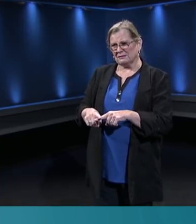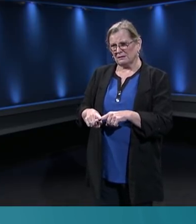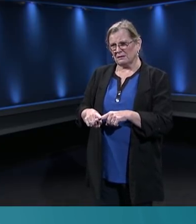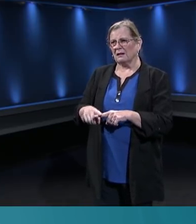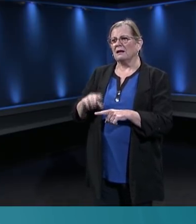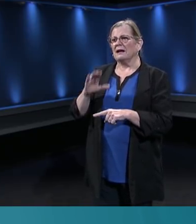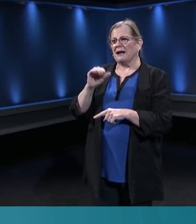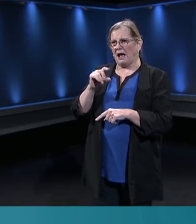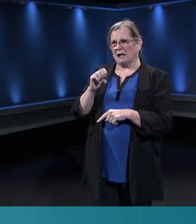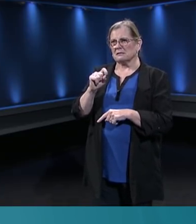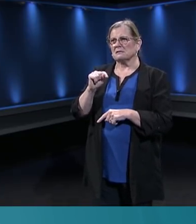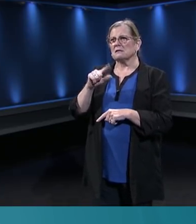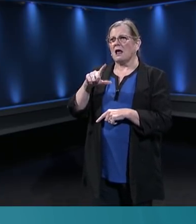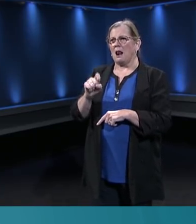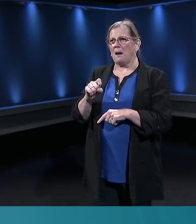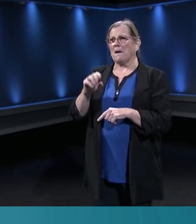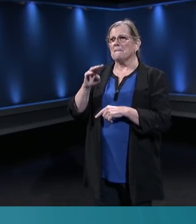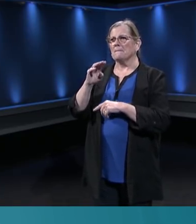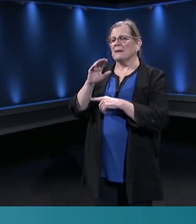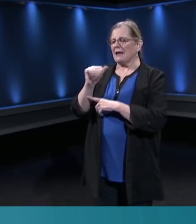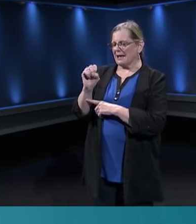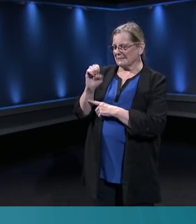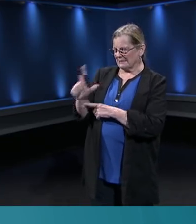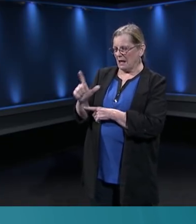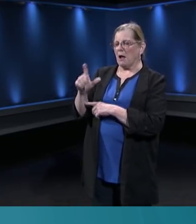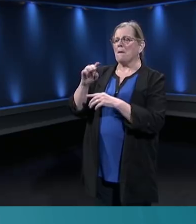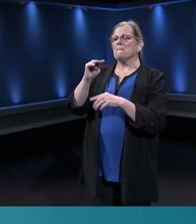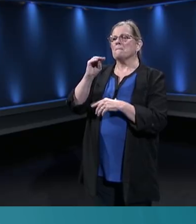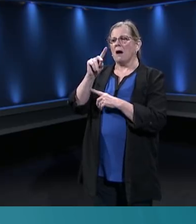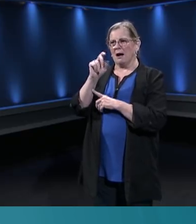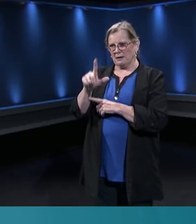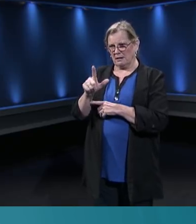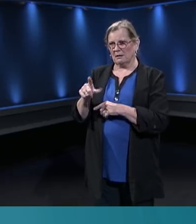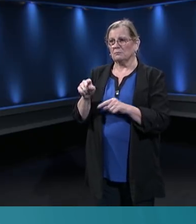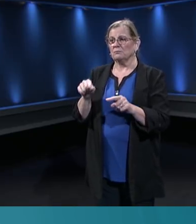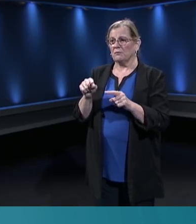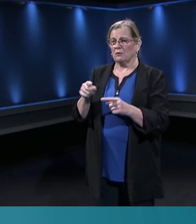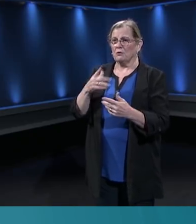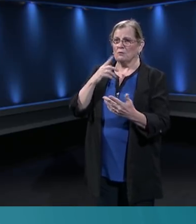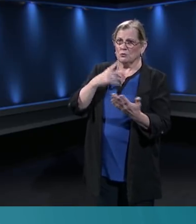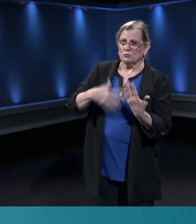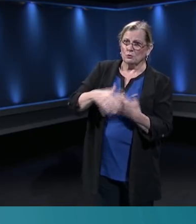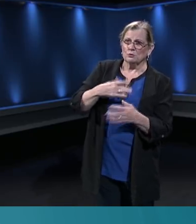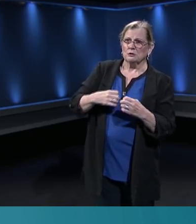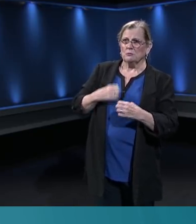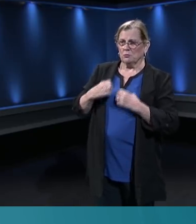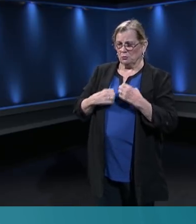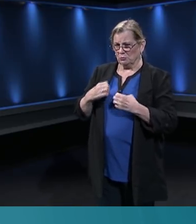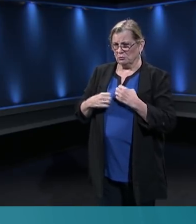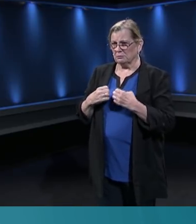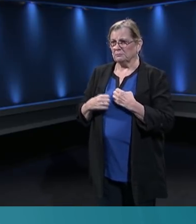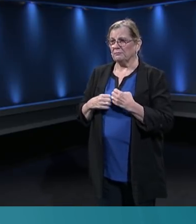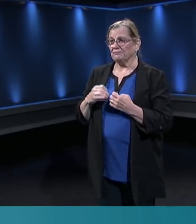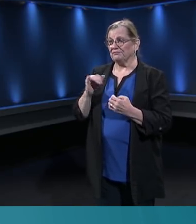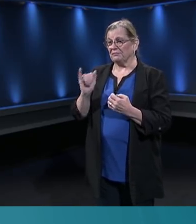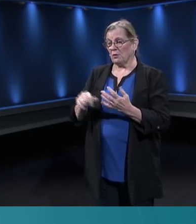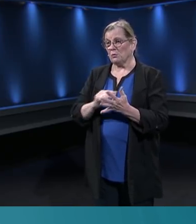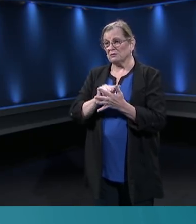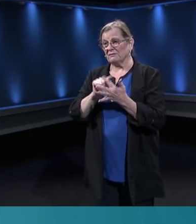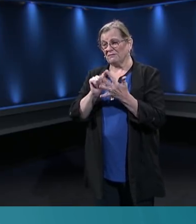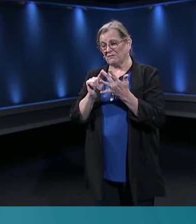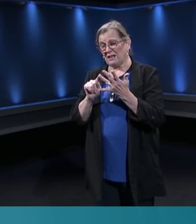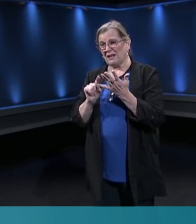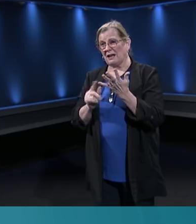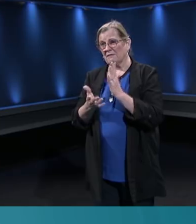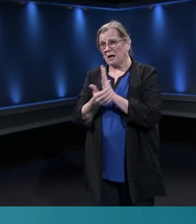for Academic, Social, and Emotional Learning. And it really focuses on these 5 competencies that we are